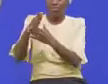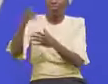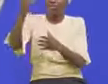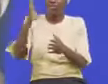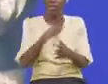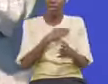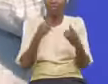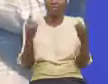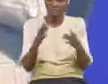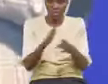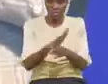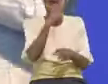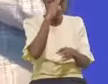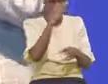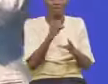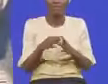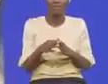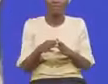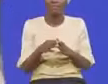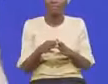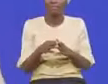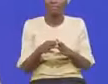avulela le Mawu kple nuvɔwɔlawo dome.